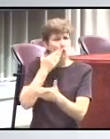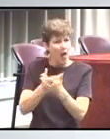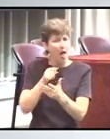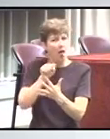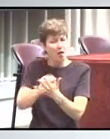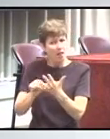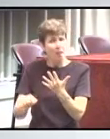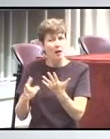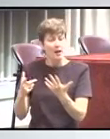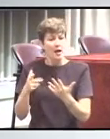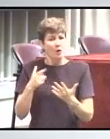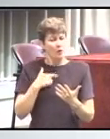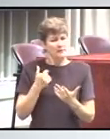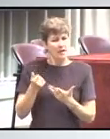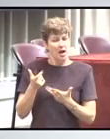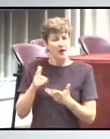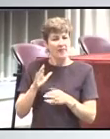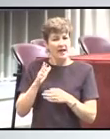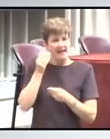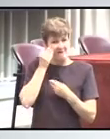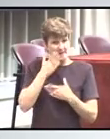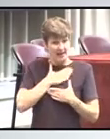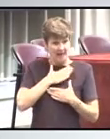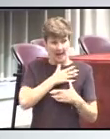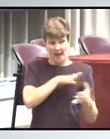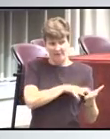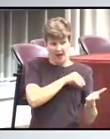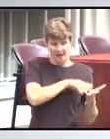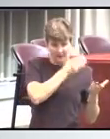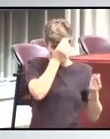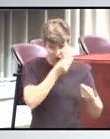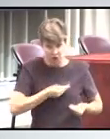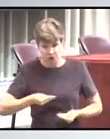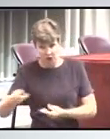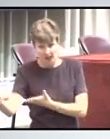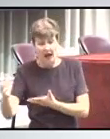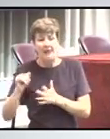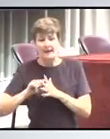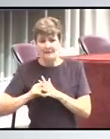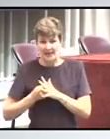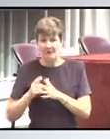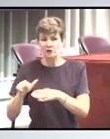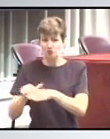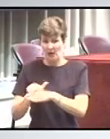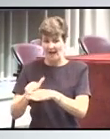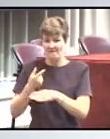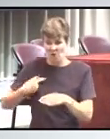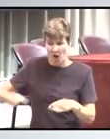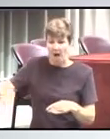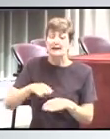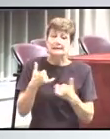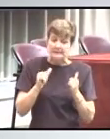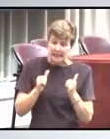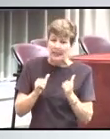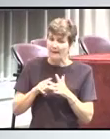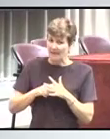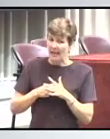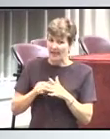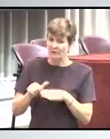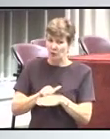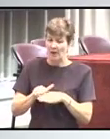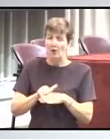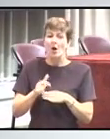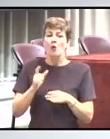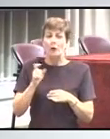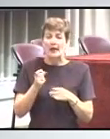And started to share the information that I had gotten. It was the beginning of training for us, and it's still at the beginning. We have